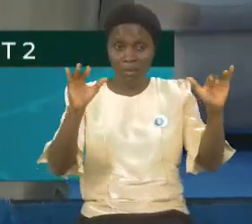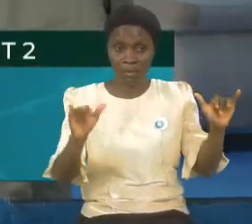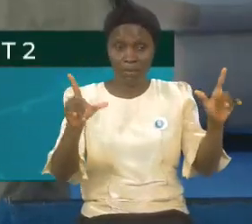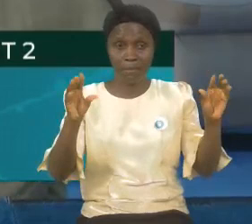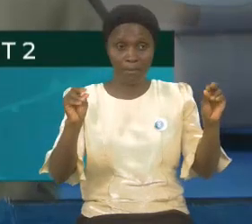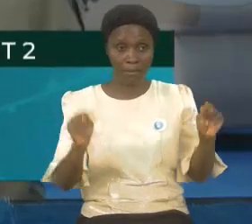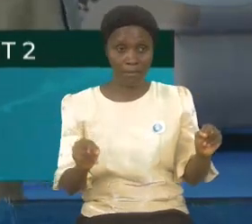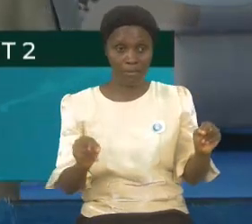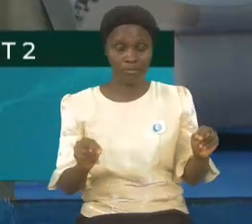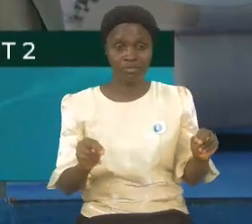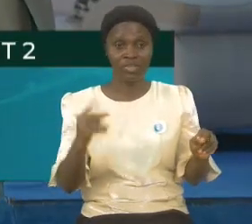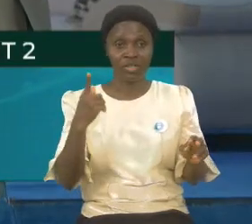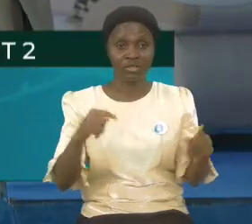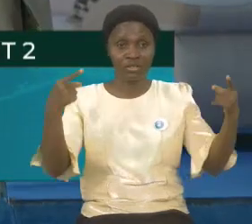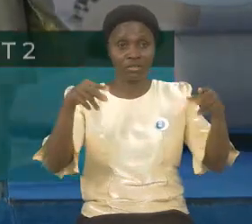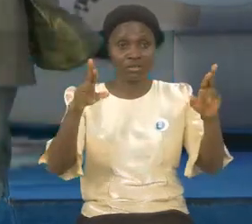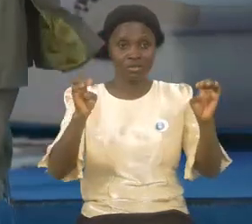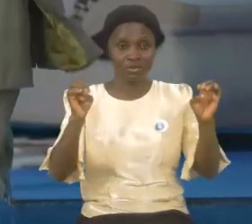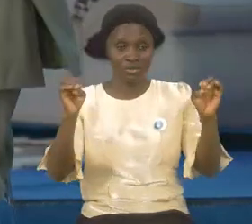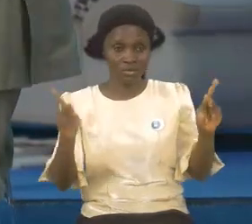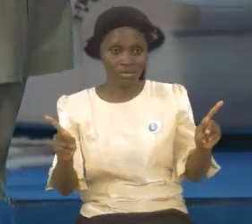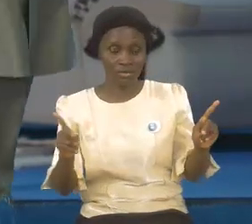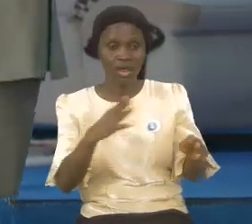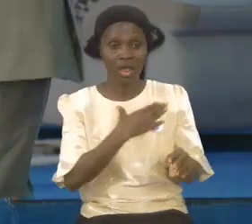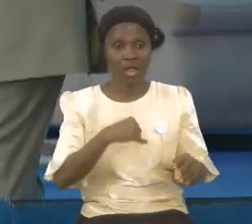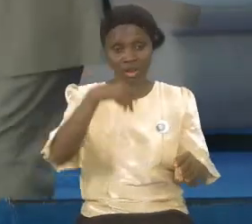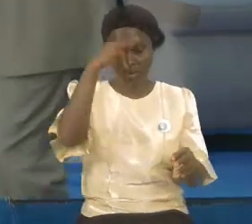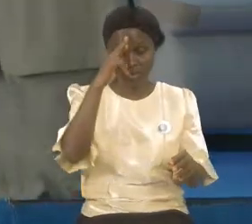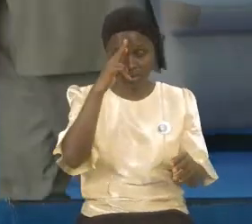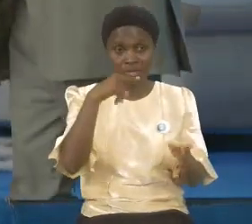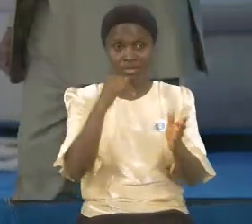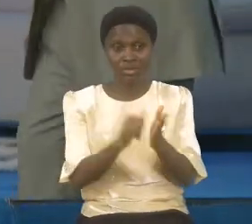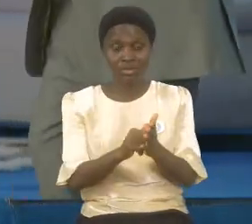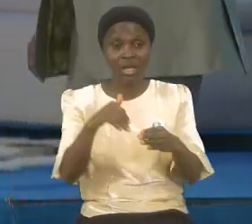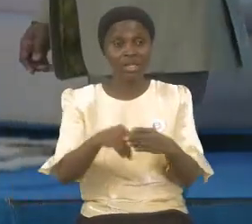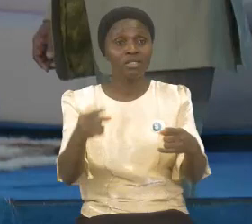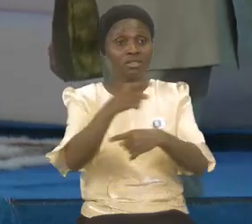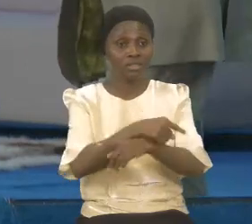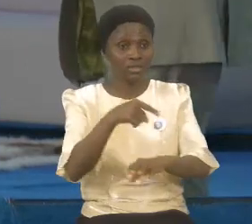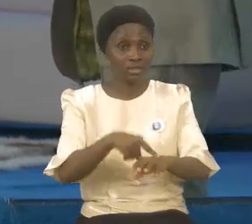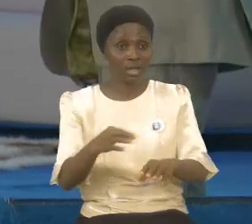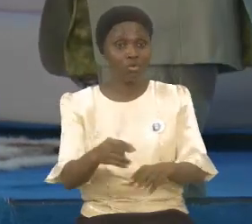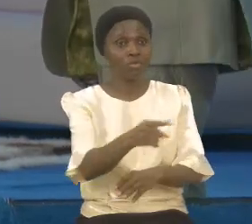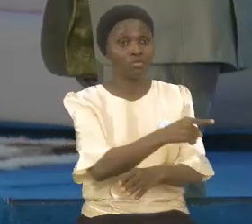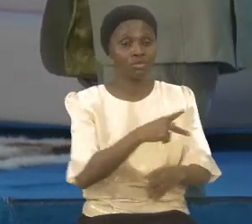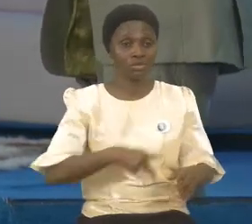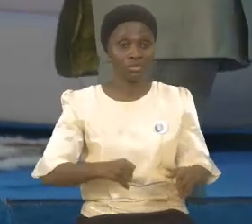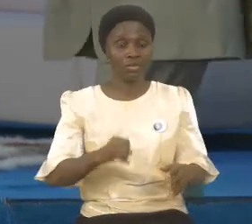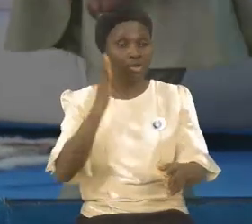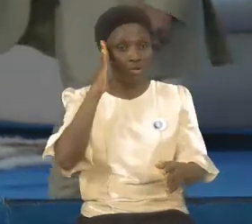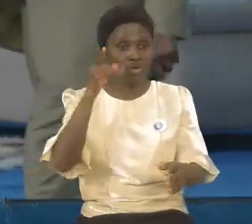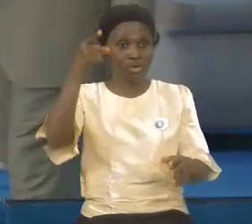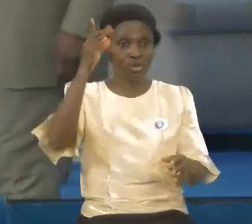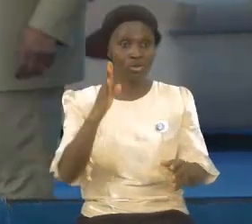and Rome, it says, in the days of those kings shall the God of heaven set up a